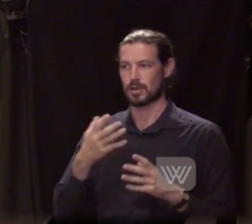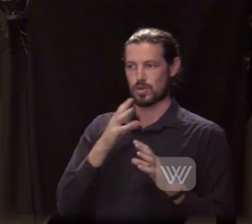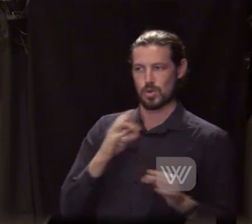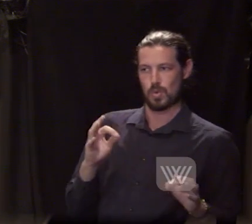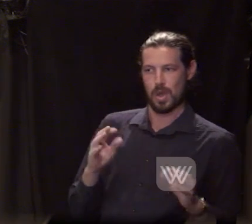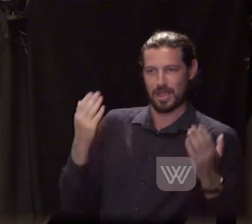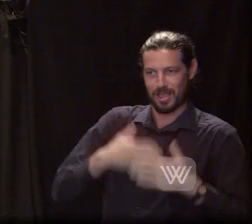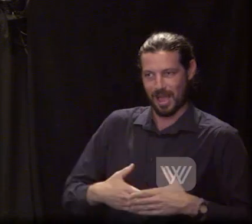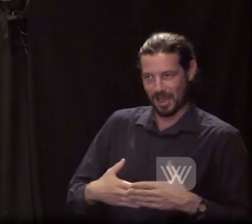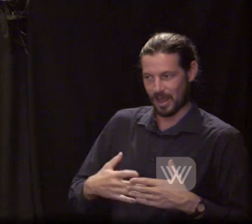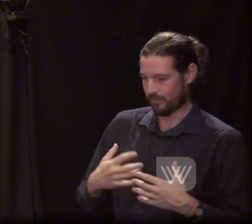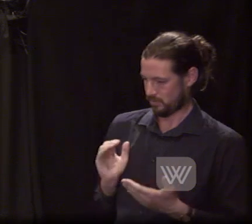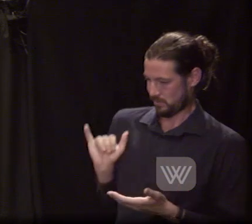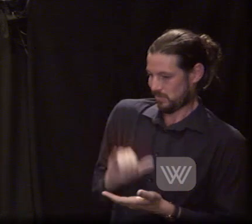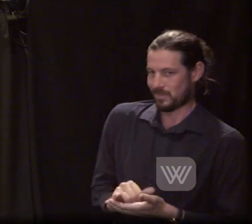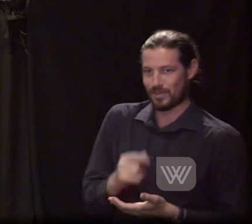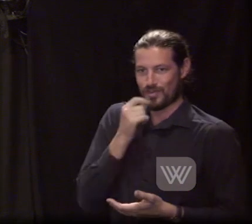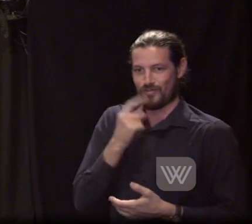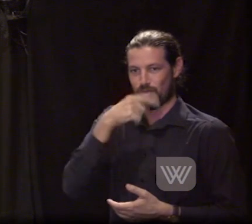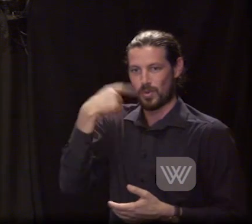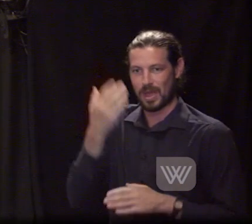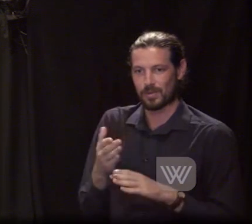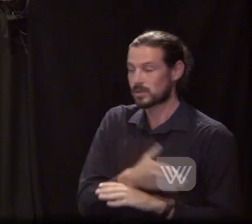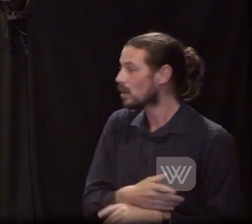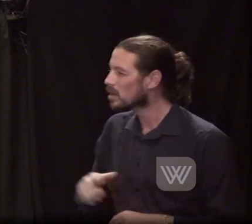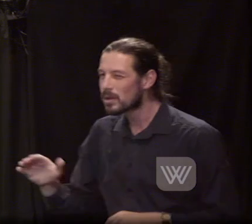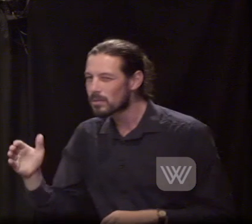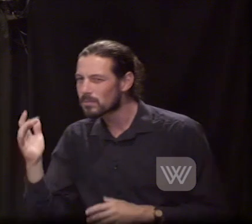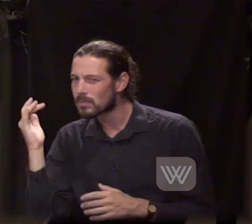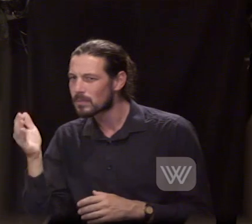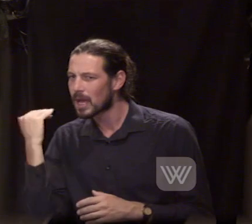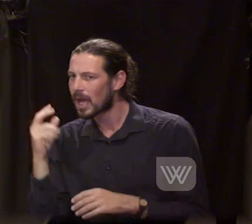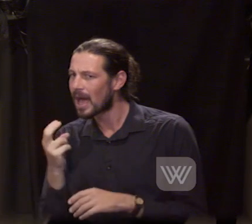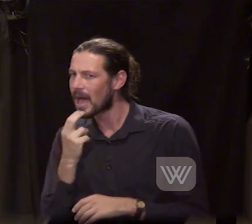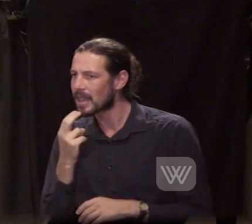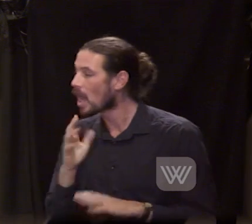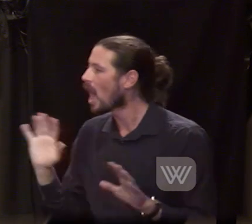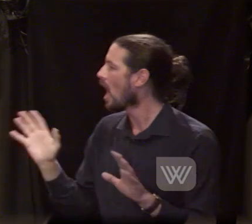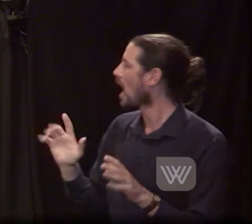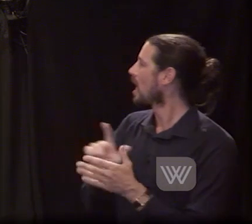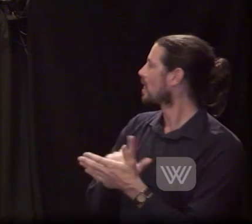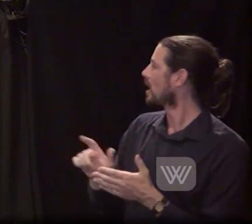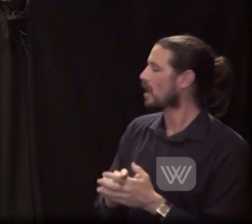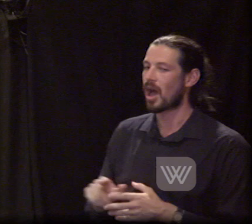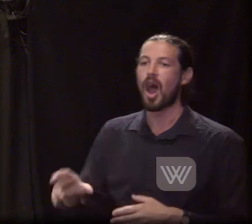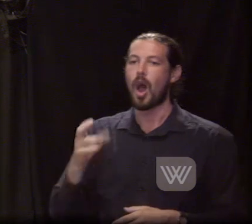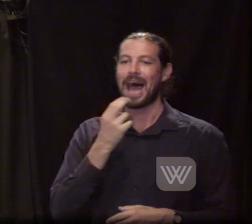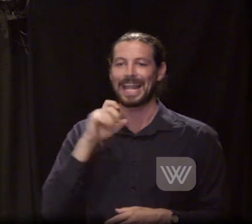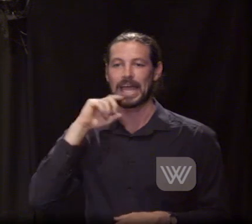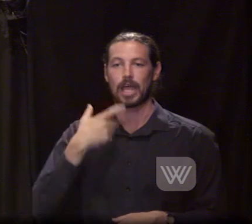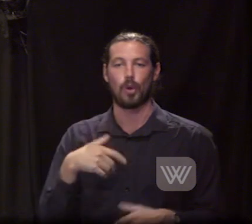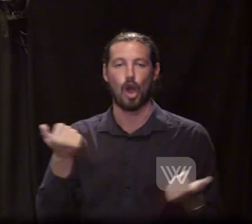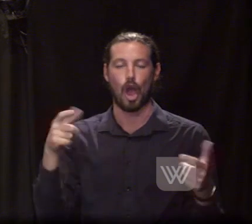change that. Right. You came through Adelaide, though, as well, right? Not yet. I go there in a couple days, yeah. That place is dead. You'll just sleep like a baby.